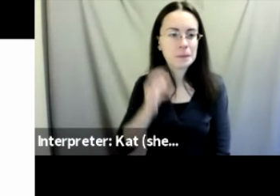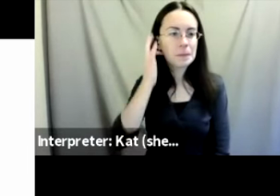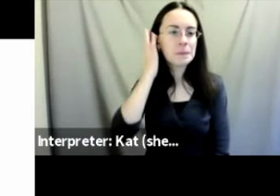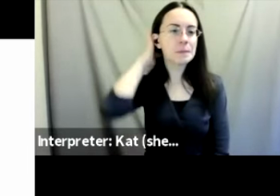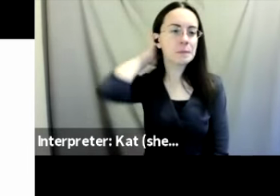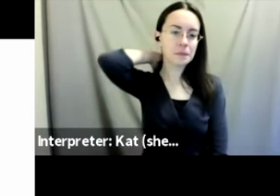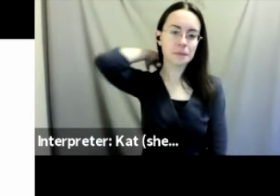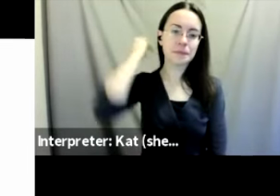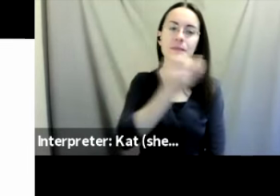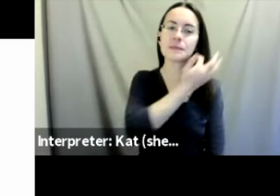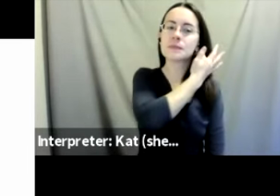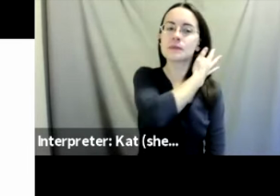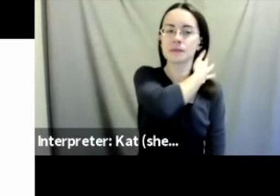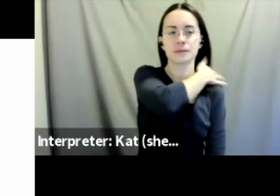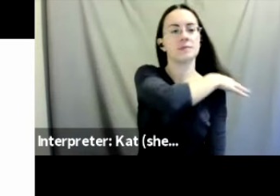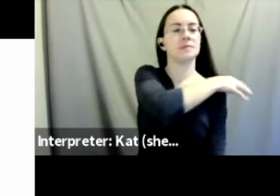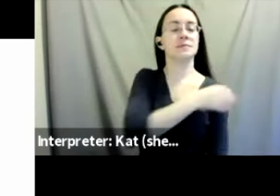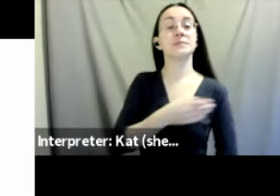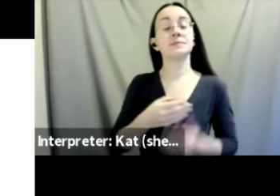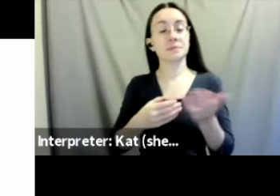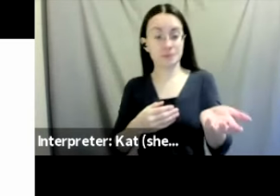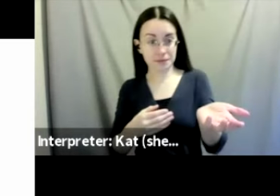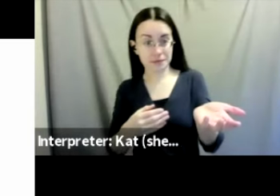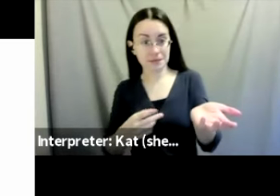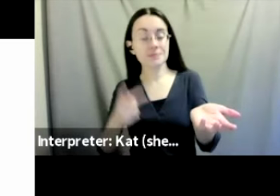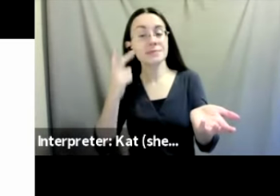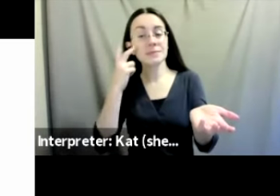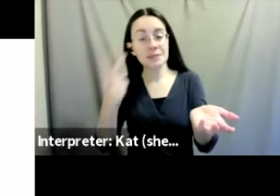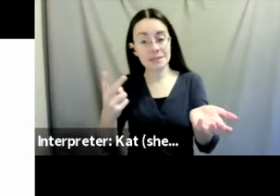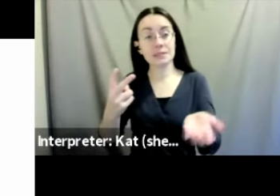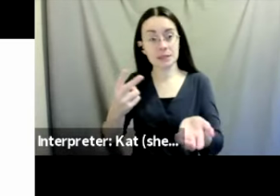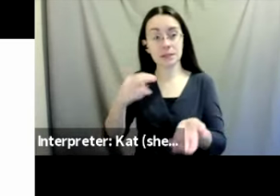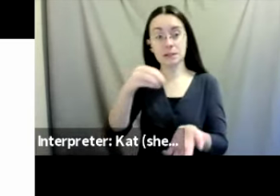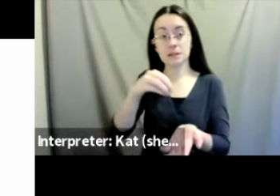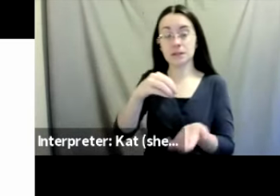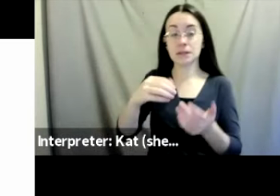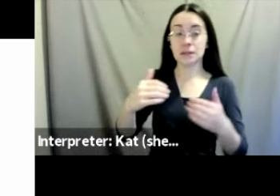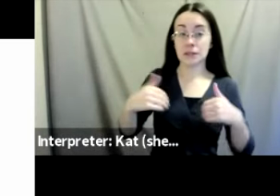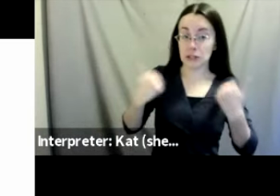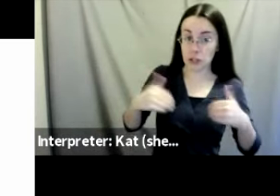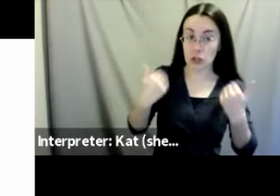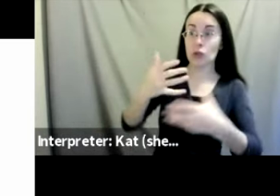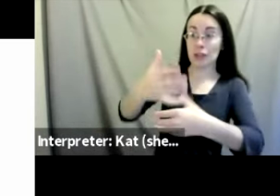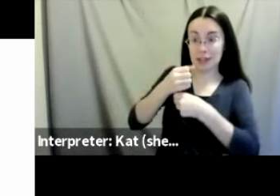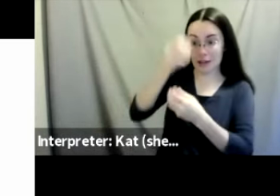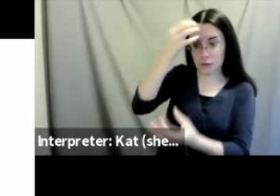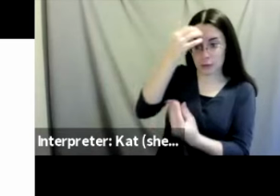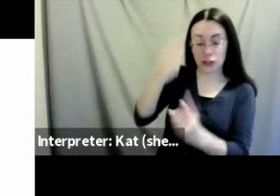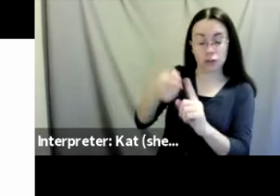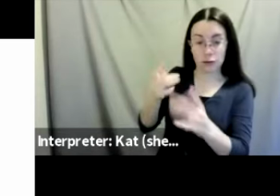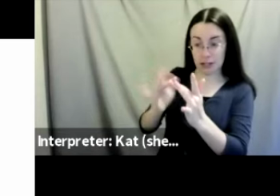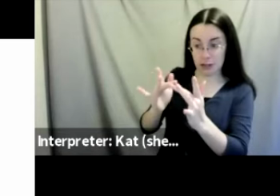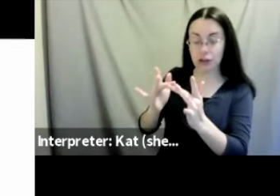So in the next slide, you can see that although they're getting resources from the internet, they're not receiving and don't know where